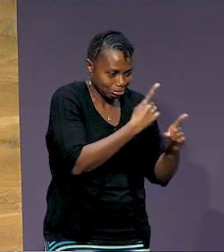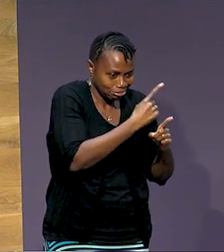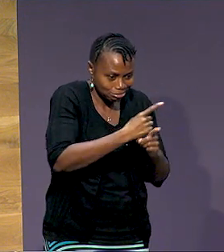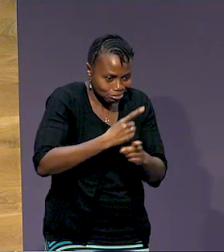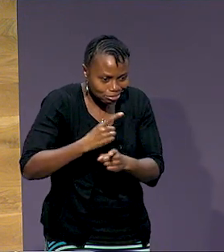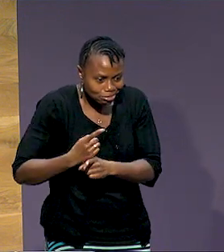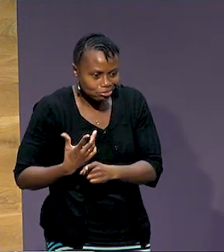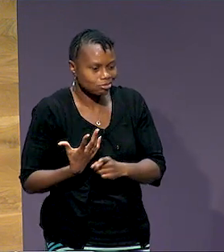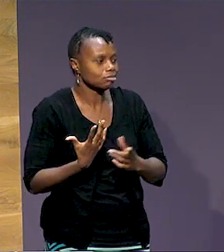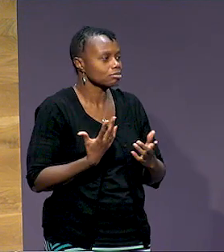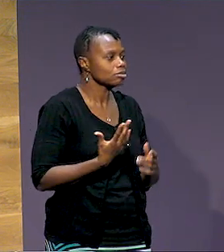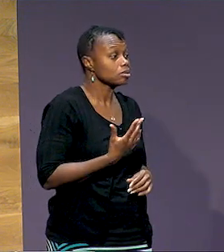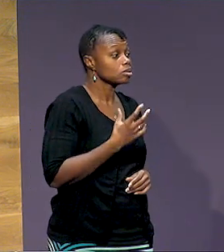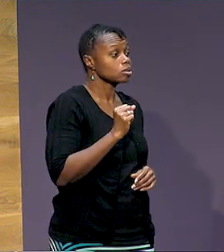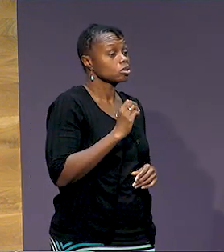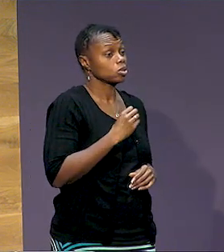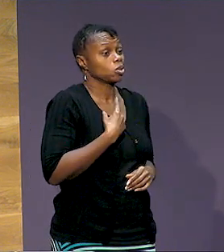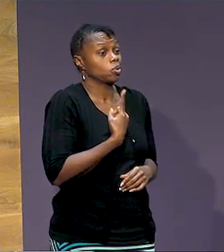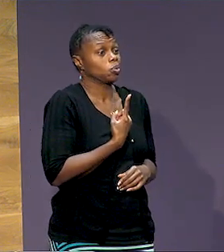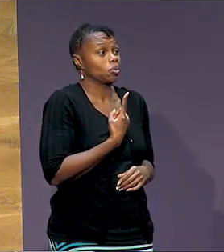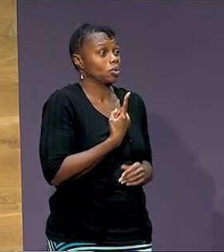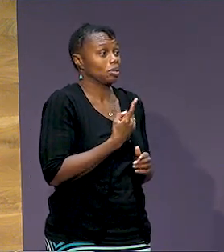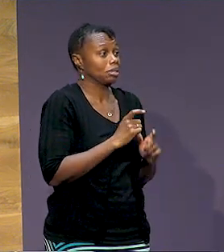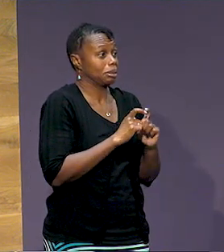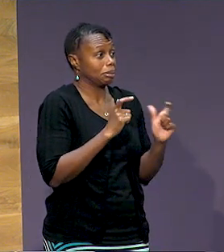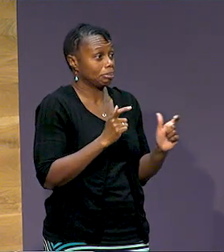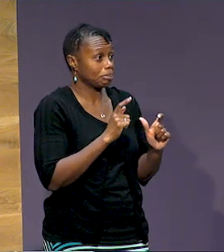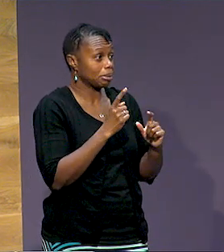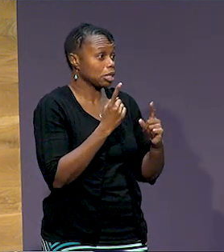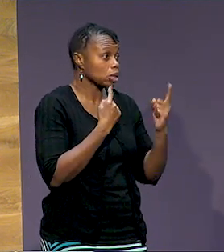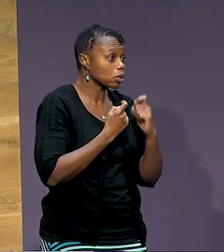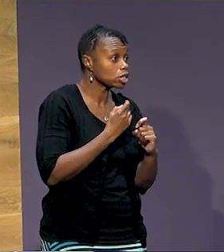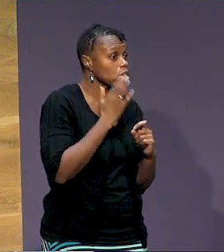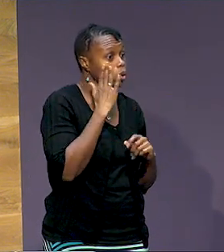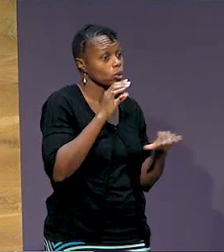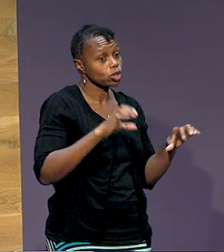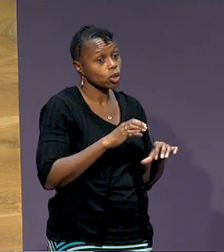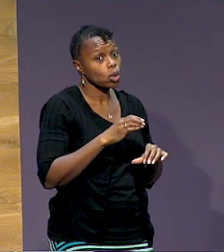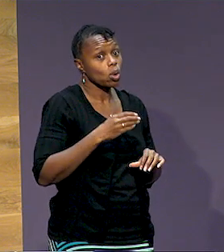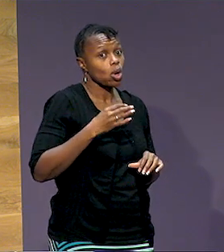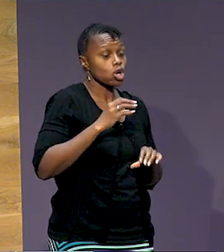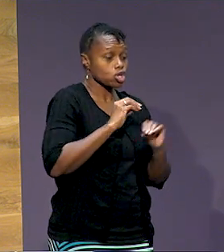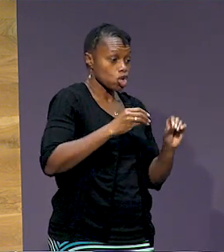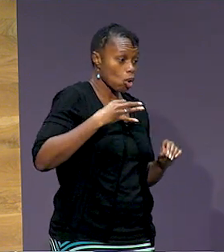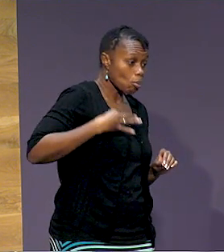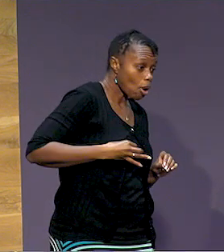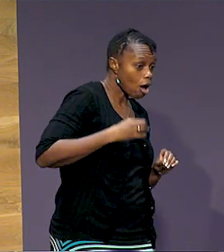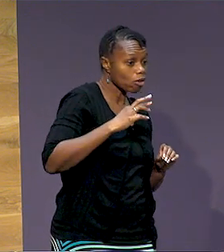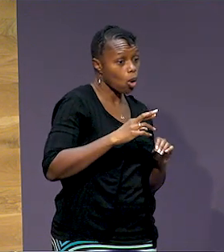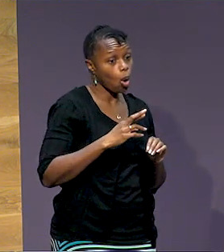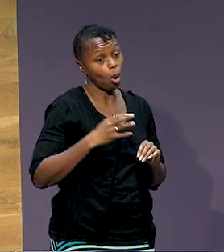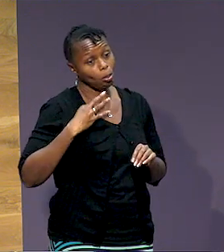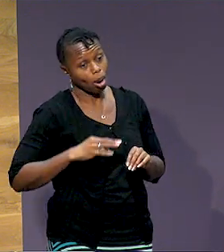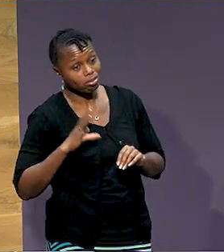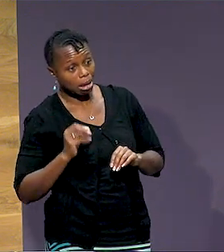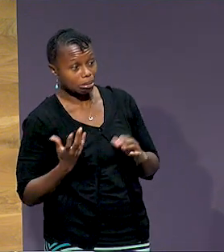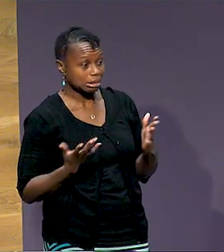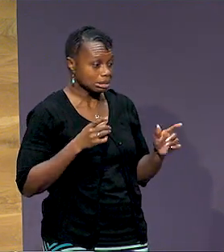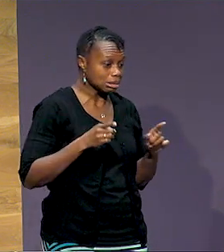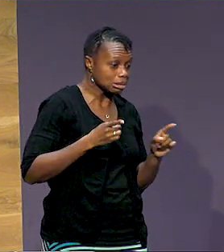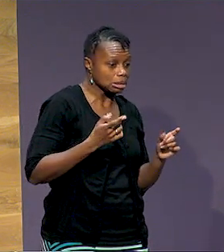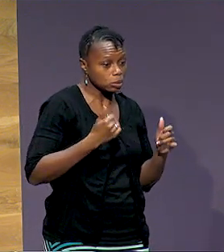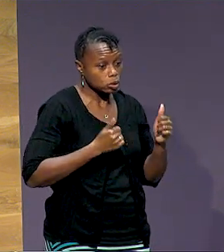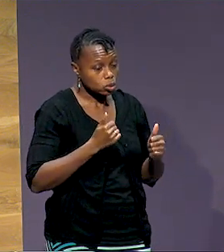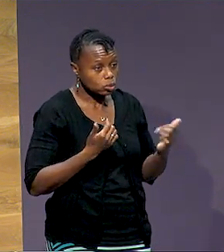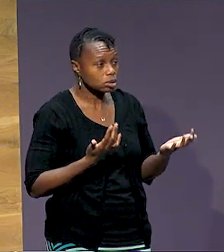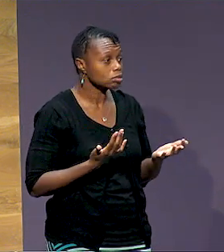for us, one of those big questions was, are we going to be a nonprofit or a for-profit company? And so I was going down lots of different roads, and that